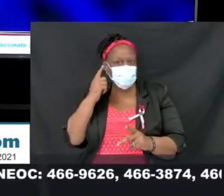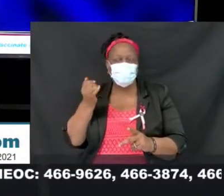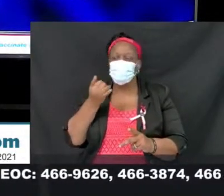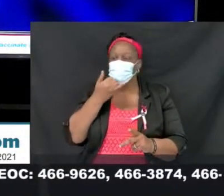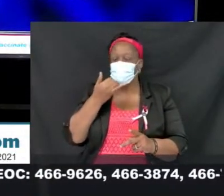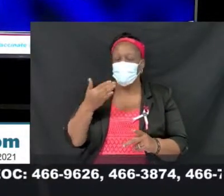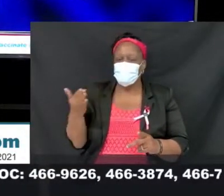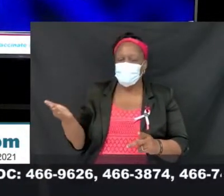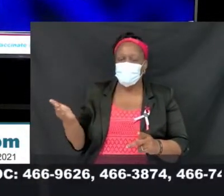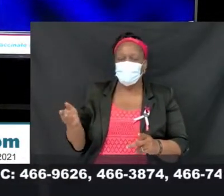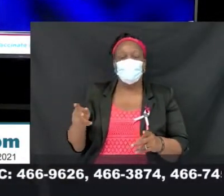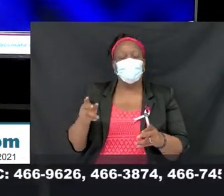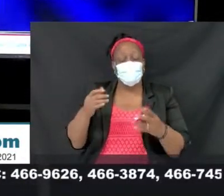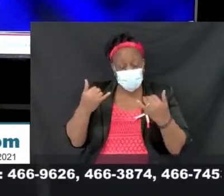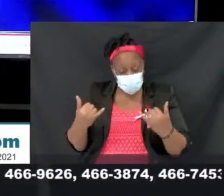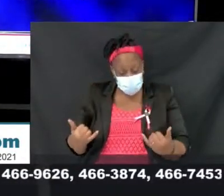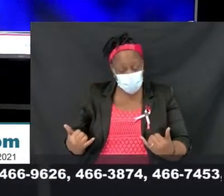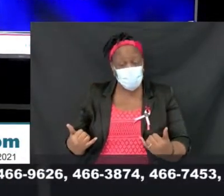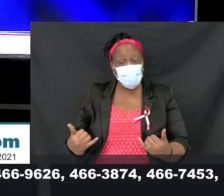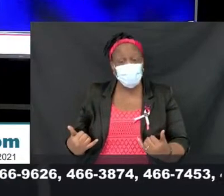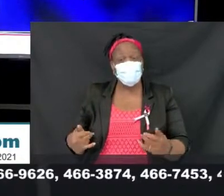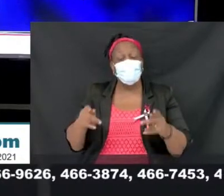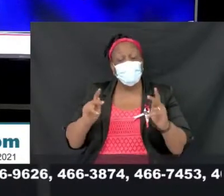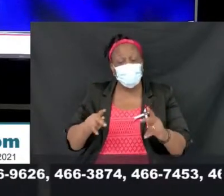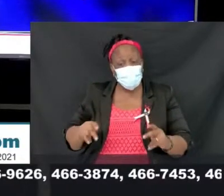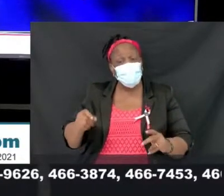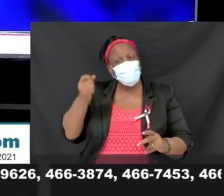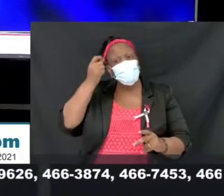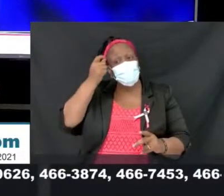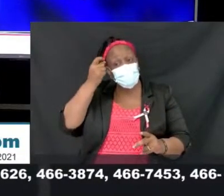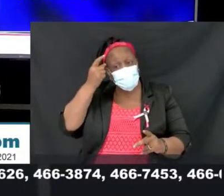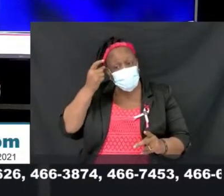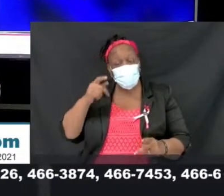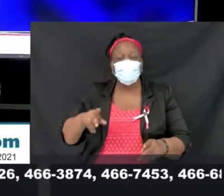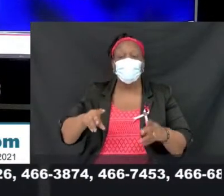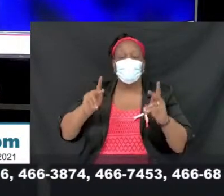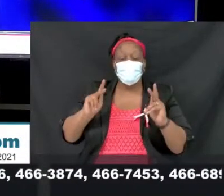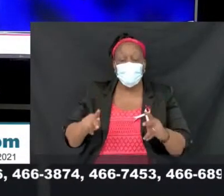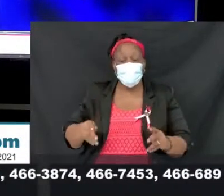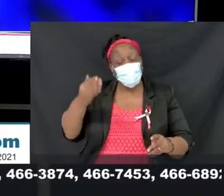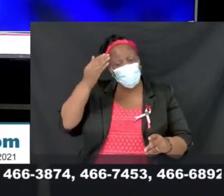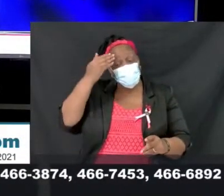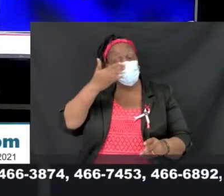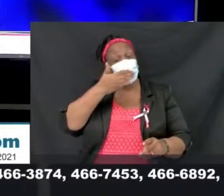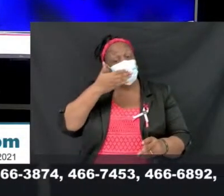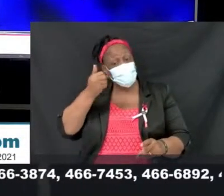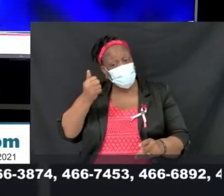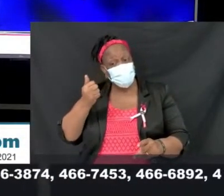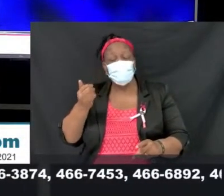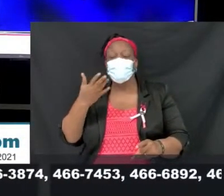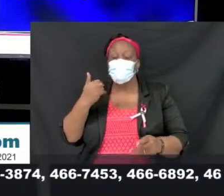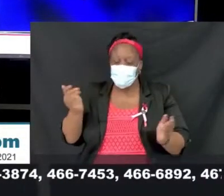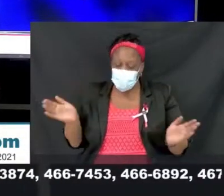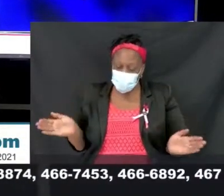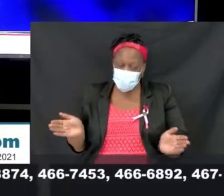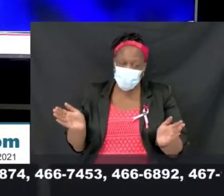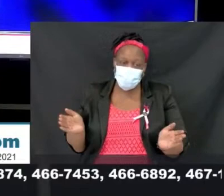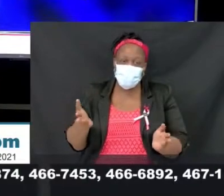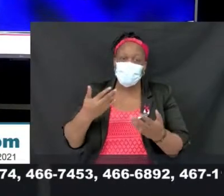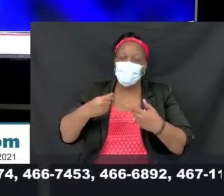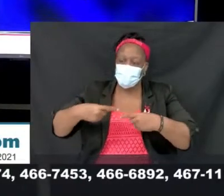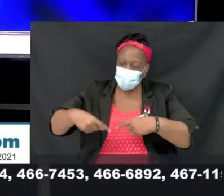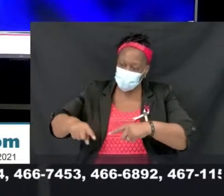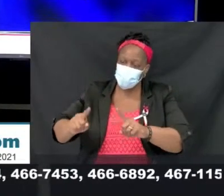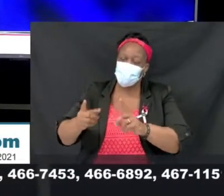are getting persons to come forward. And so we have achieved what other countries were trying to do with a mandate by